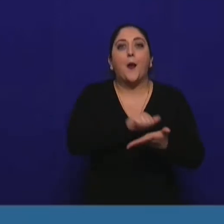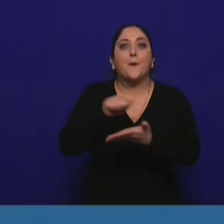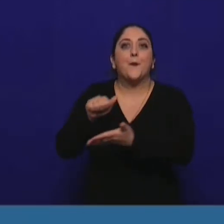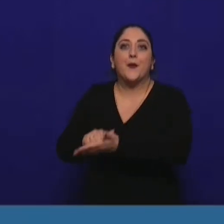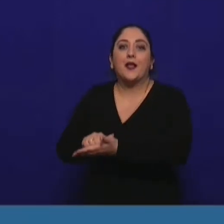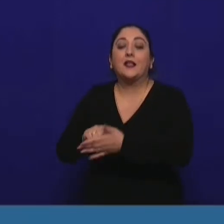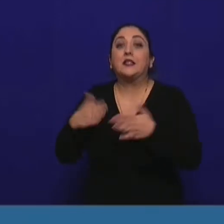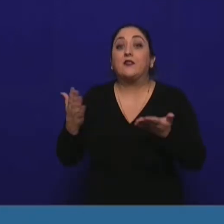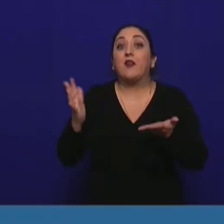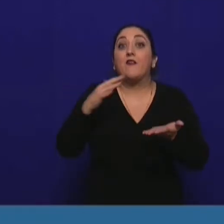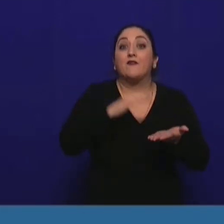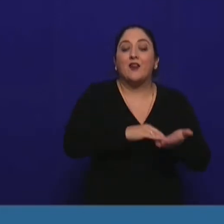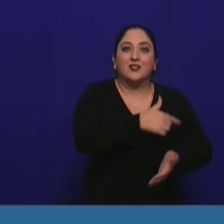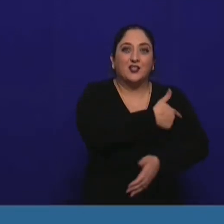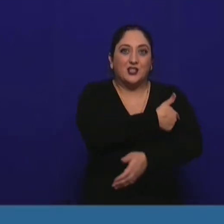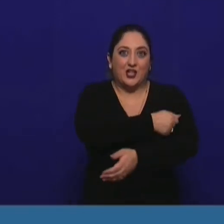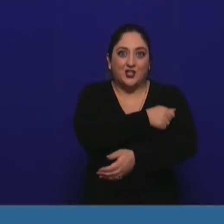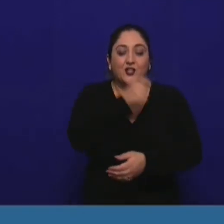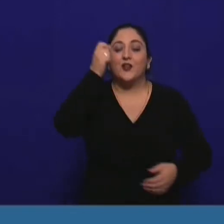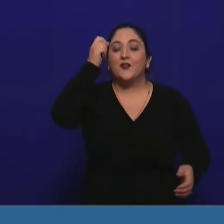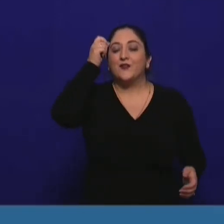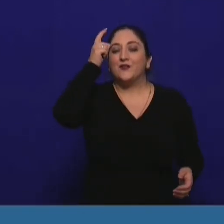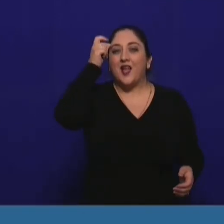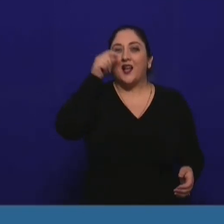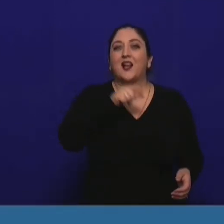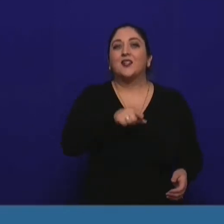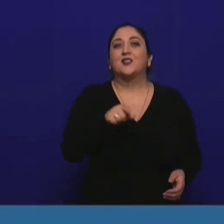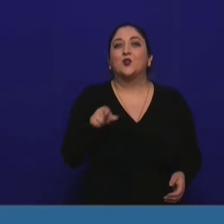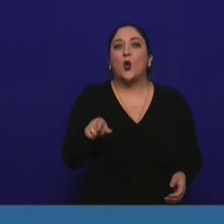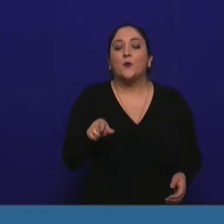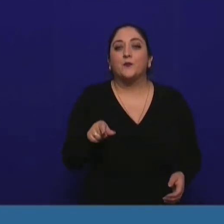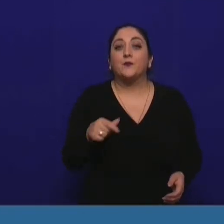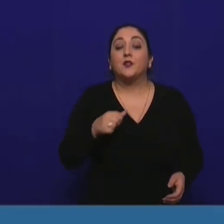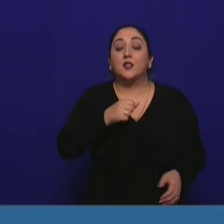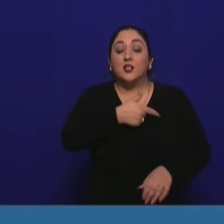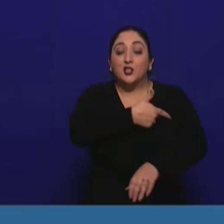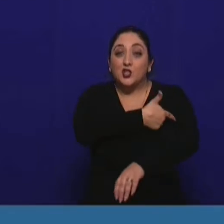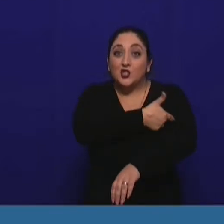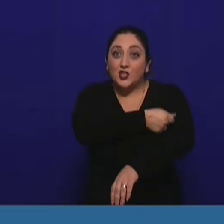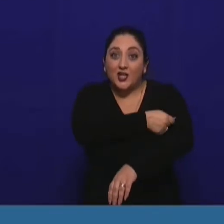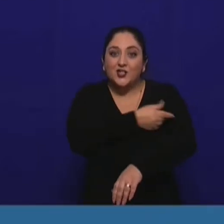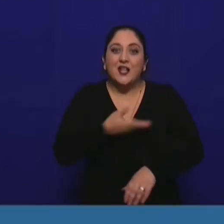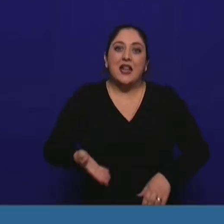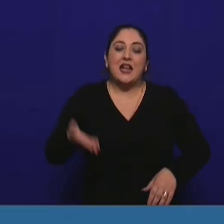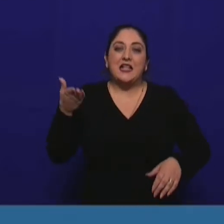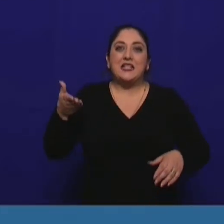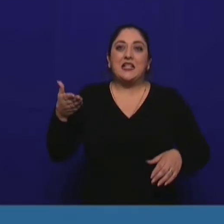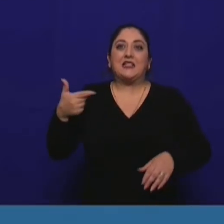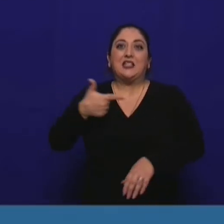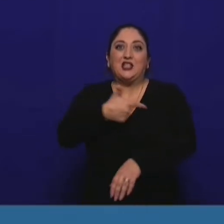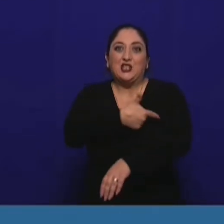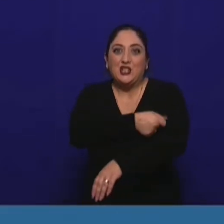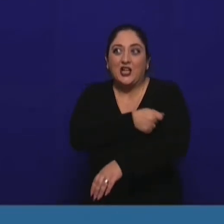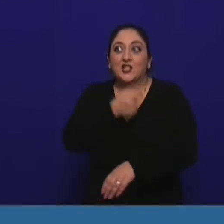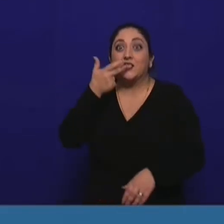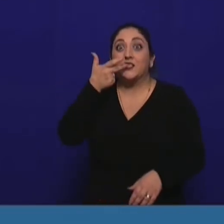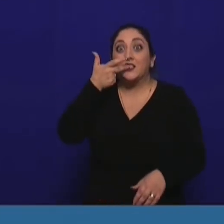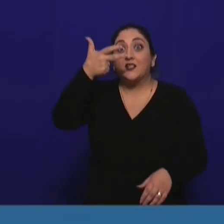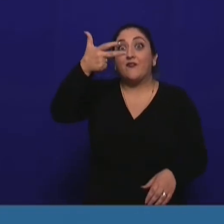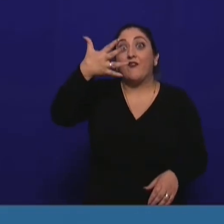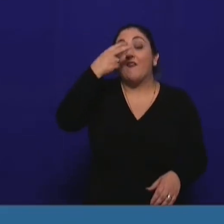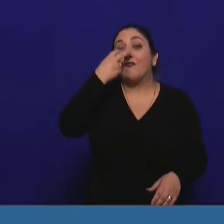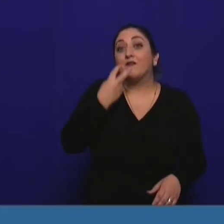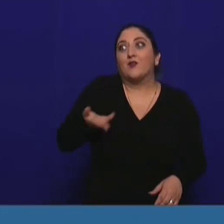fuq il-vaccination, fakkarkom li aħna maġġor parti tal-vaccinations tagħna qegħdin inlaqmu il dawk li huma 85